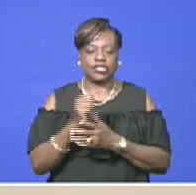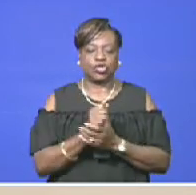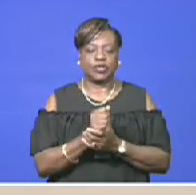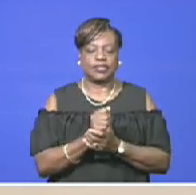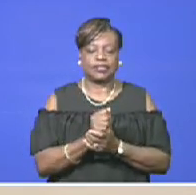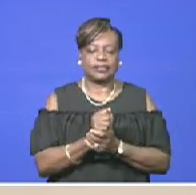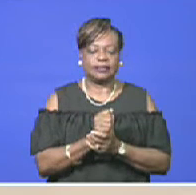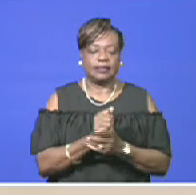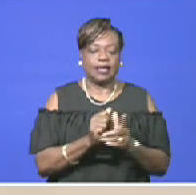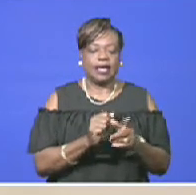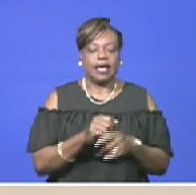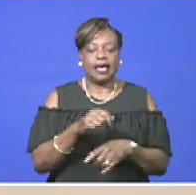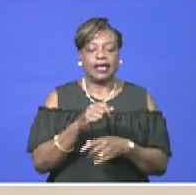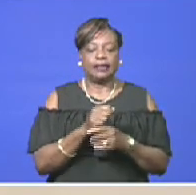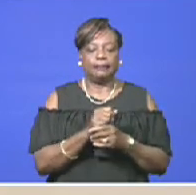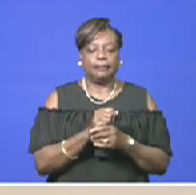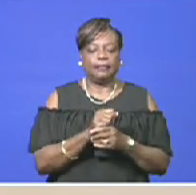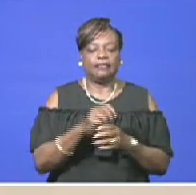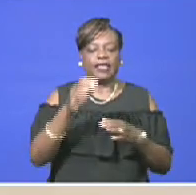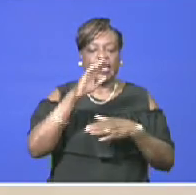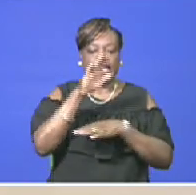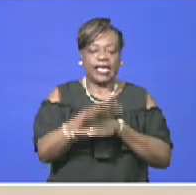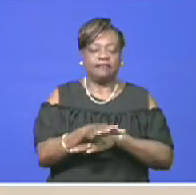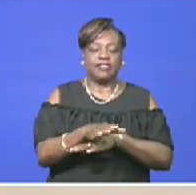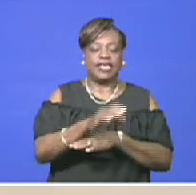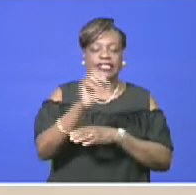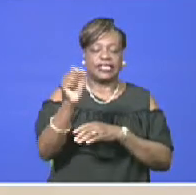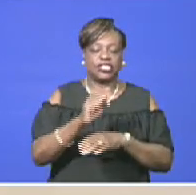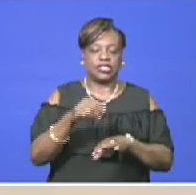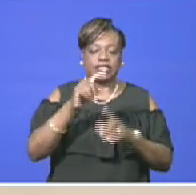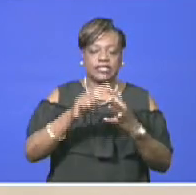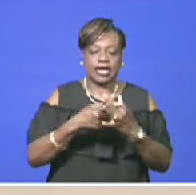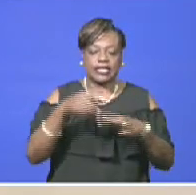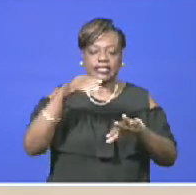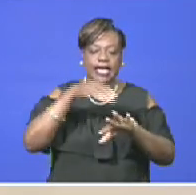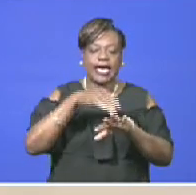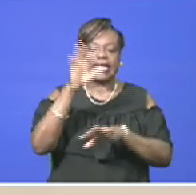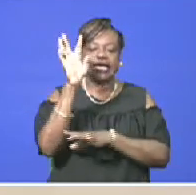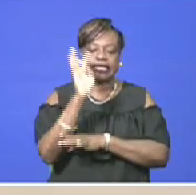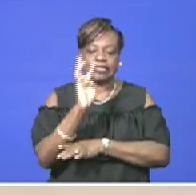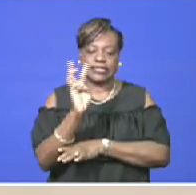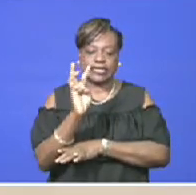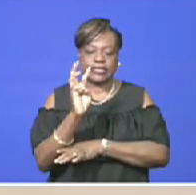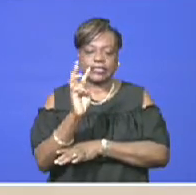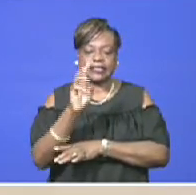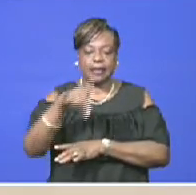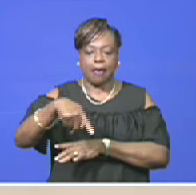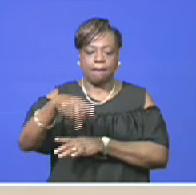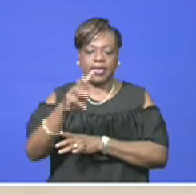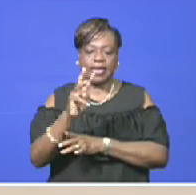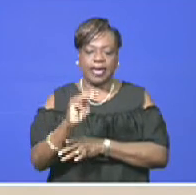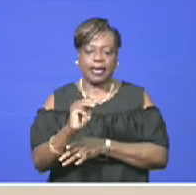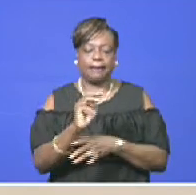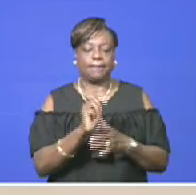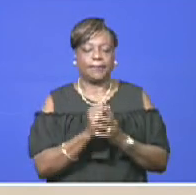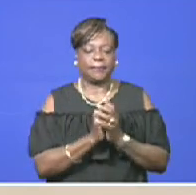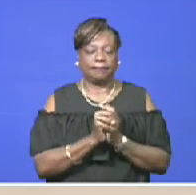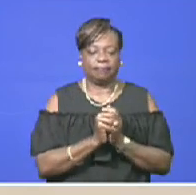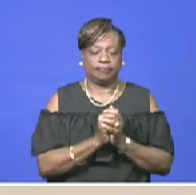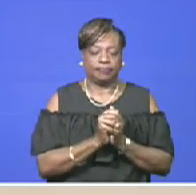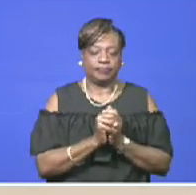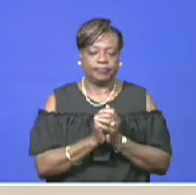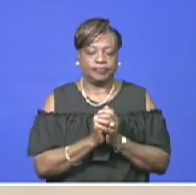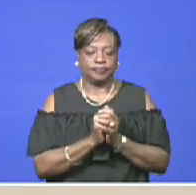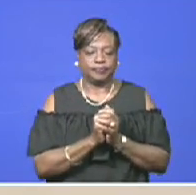St. George's up against QC. The evening session set to begin at 6 p.m. C.I. Gibson plays Agape. Doris Johnson goes up